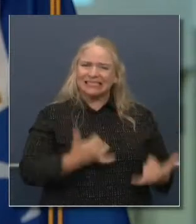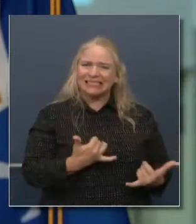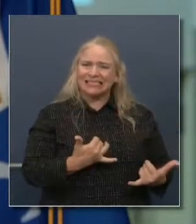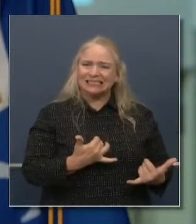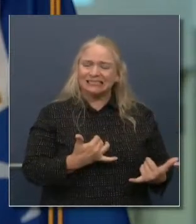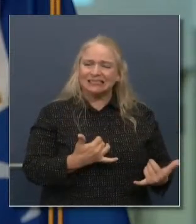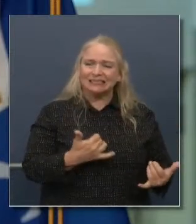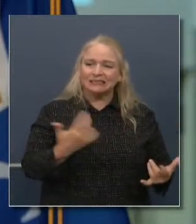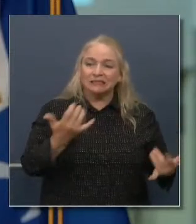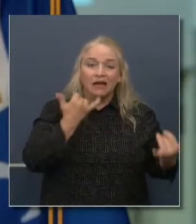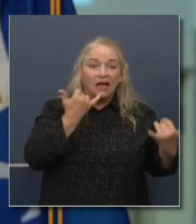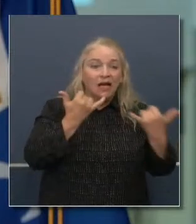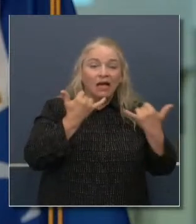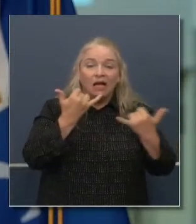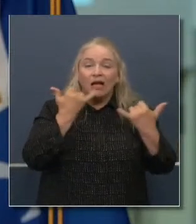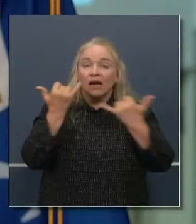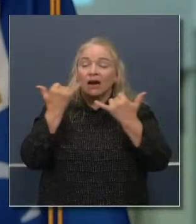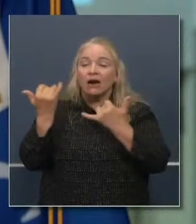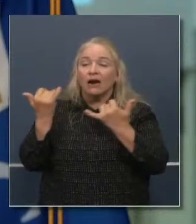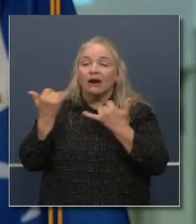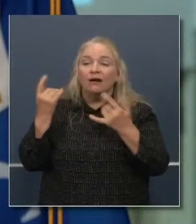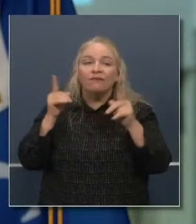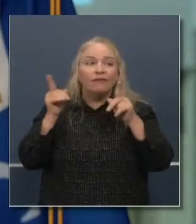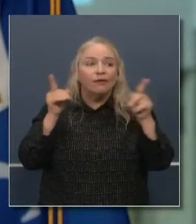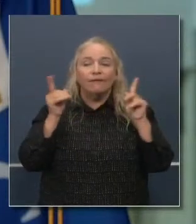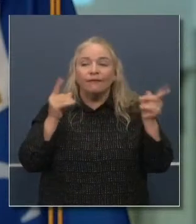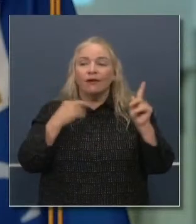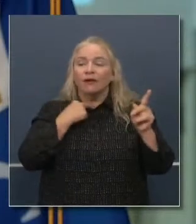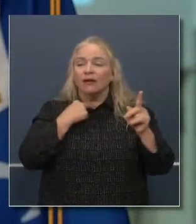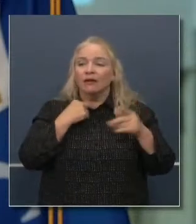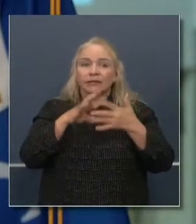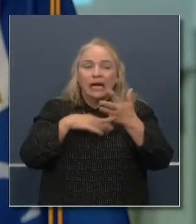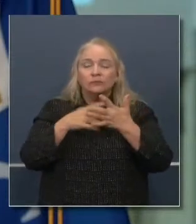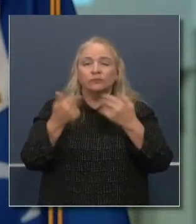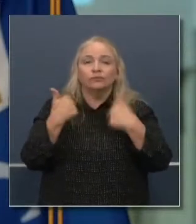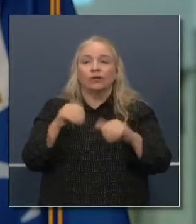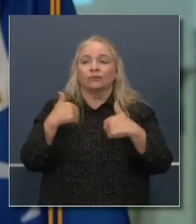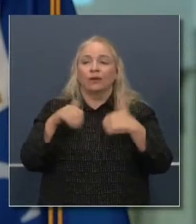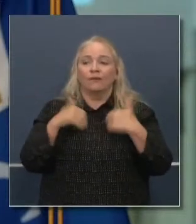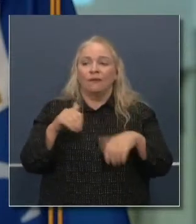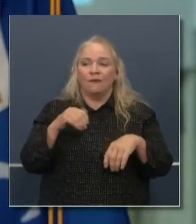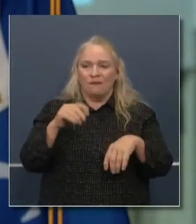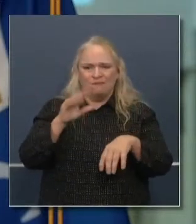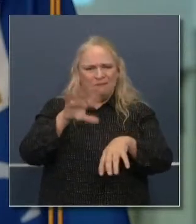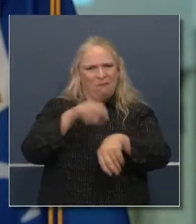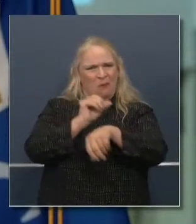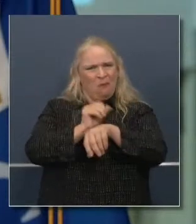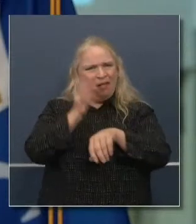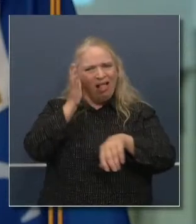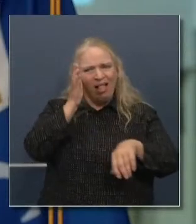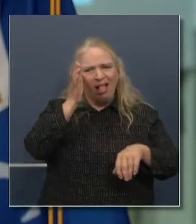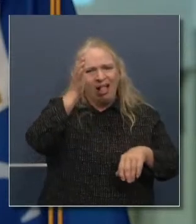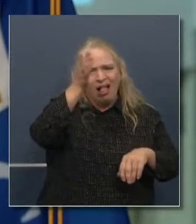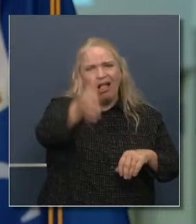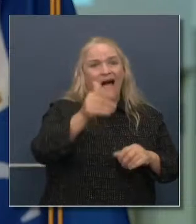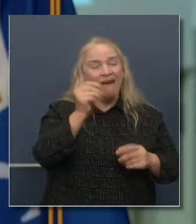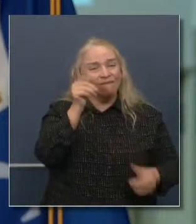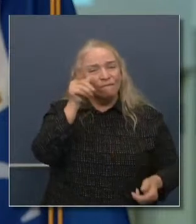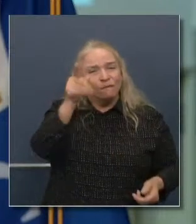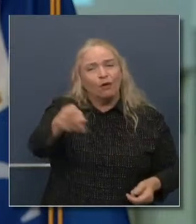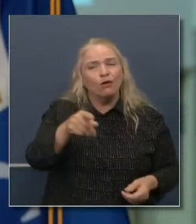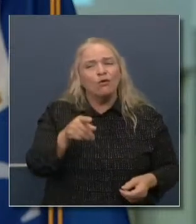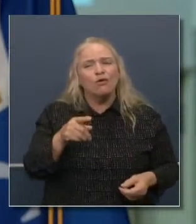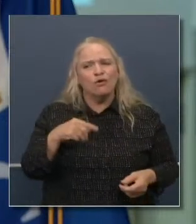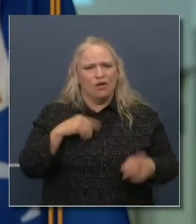search going as far as scheduling testing an hour away from where she lives. And we heard similar stories out